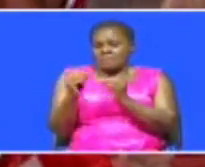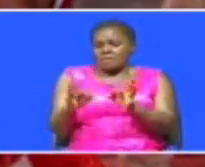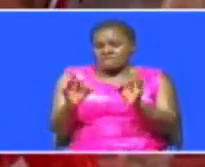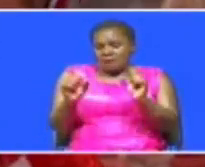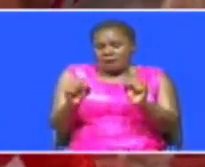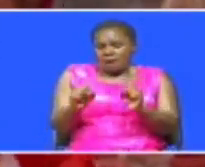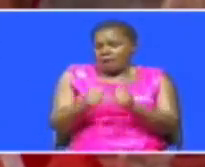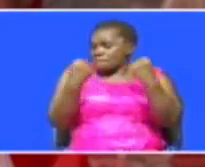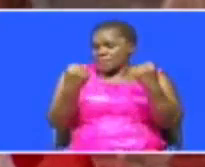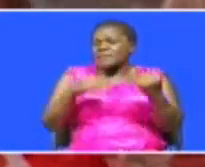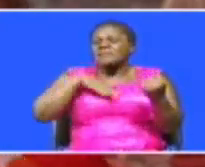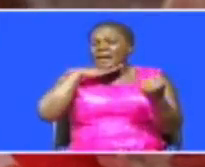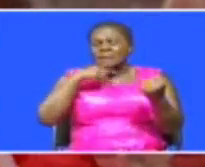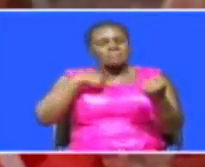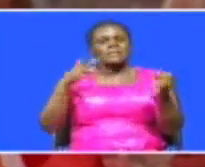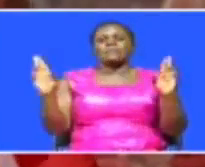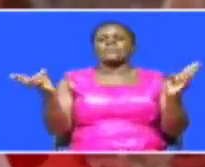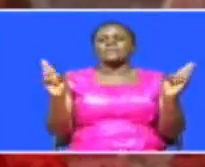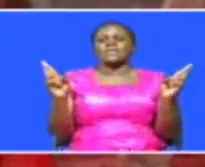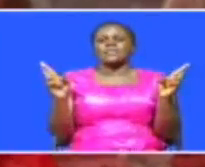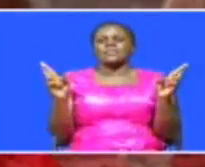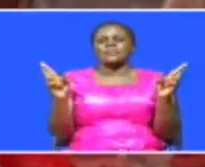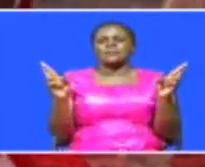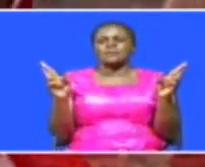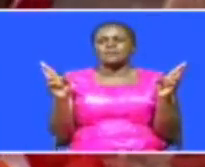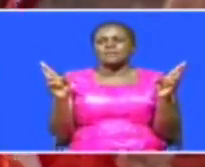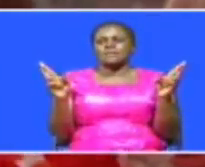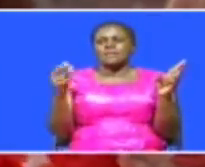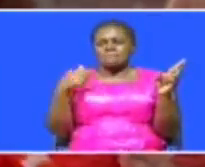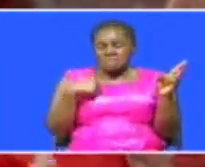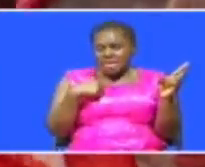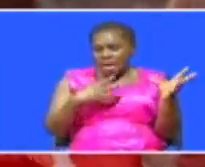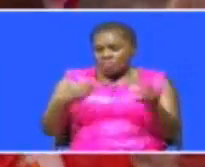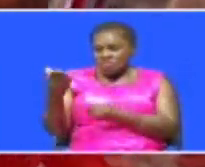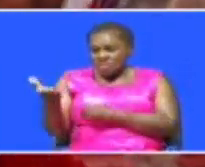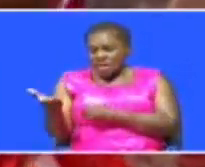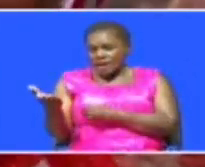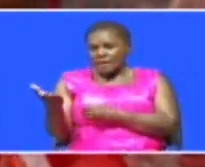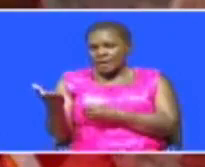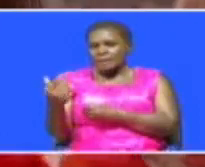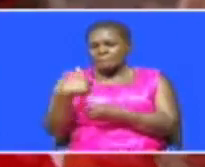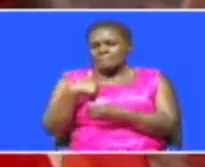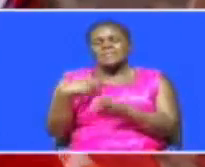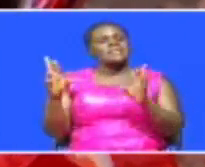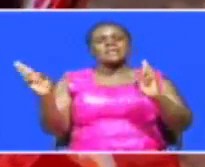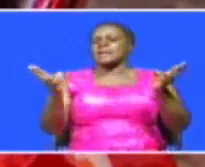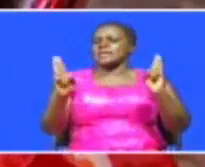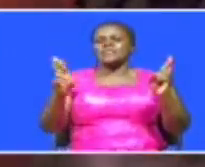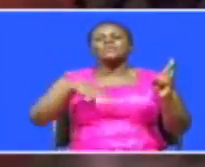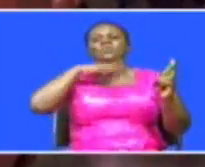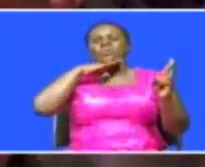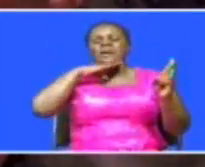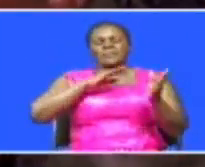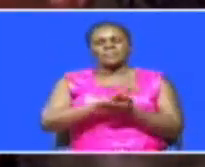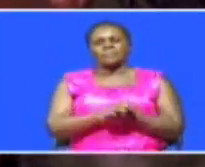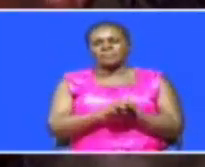I was willing to pay the ultimate price. And I was going there, as I was going there, I was prepared for that.